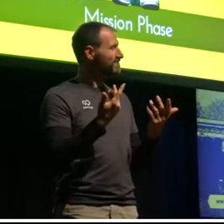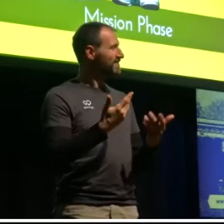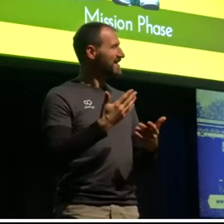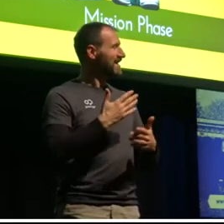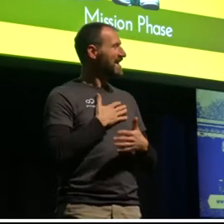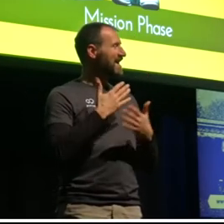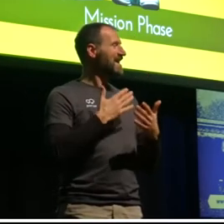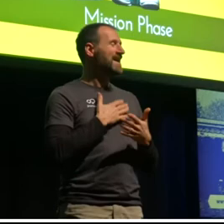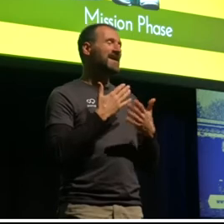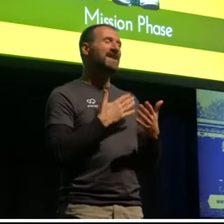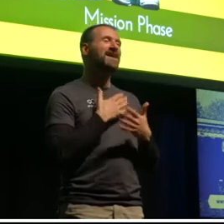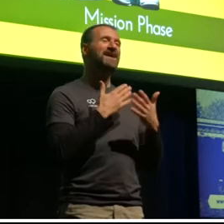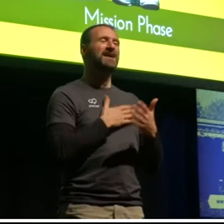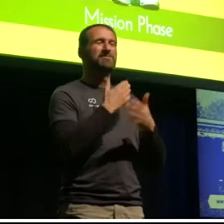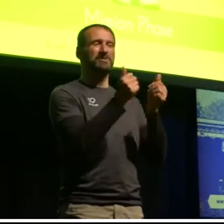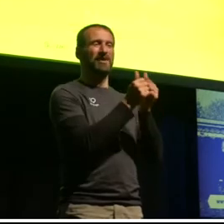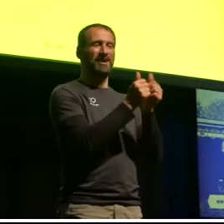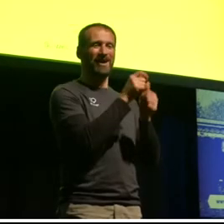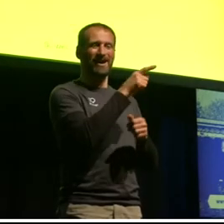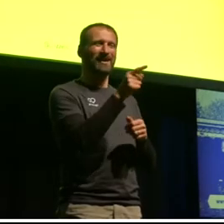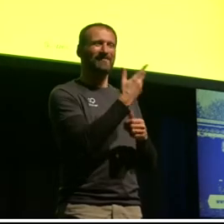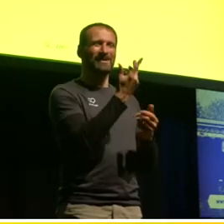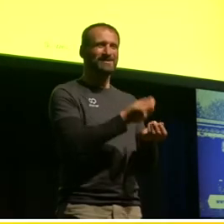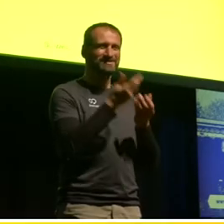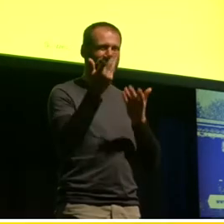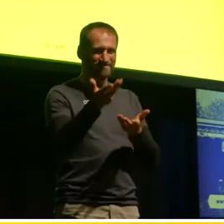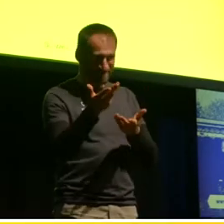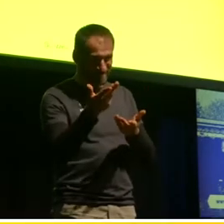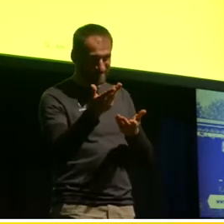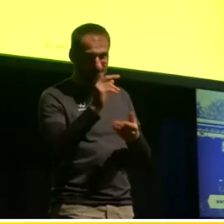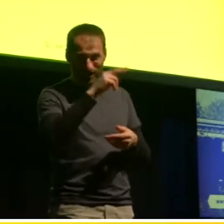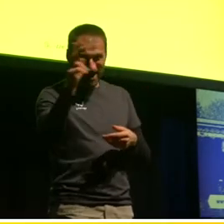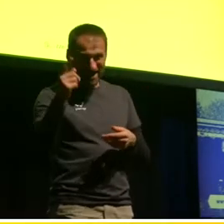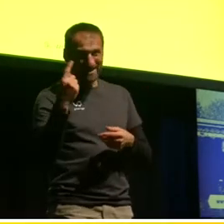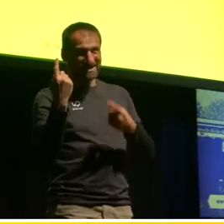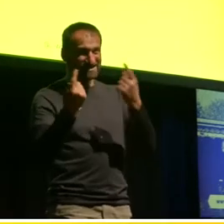other singles as recommendation? Be open.